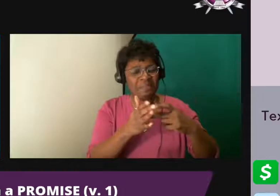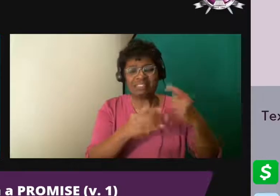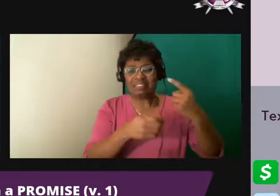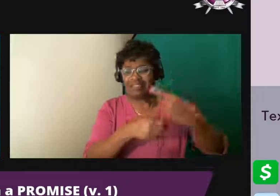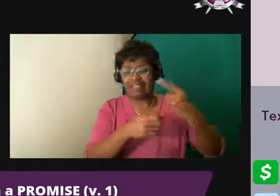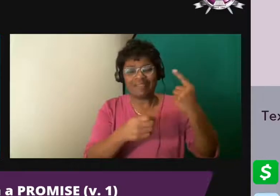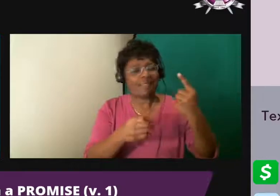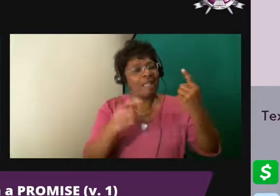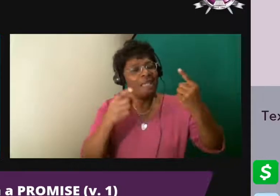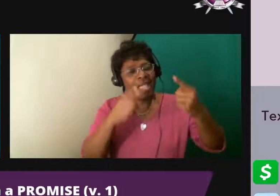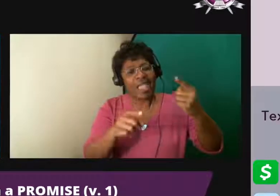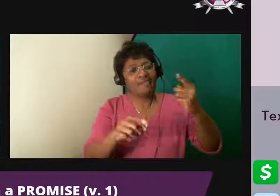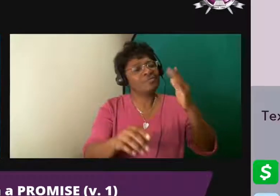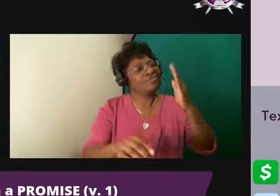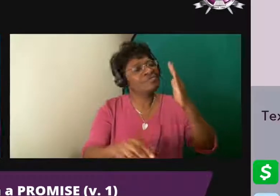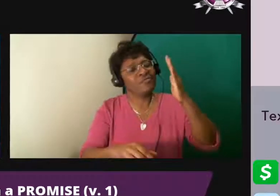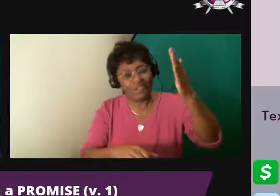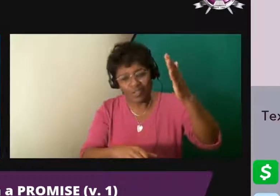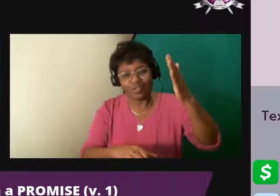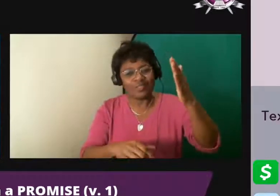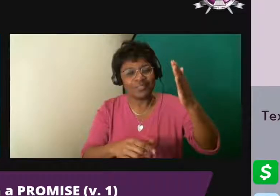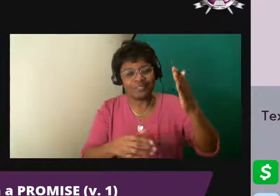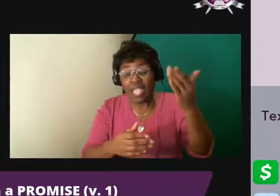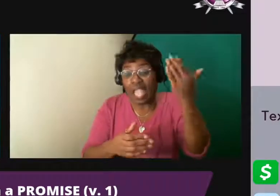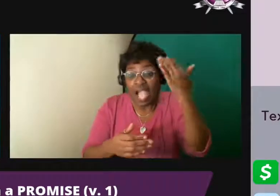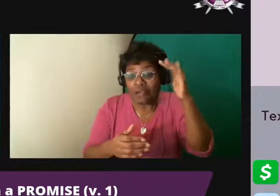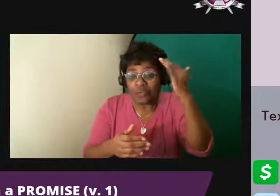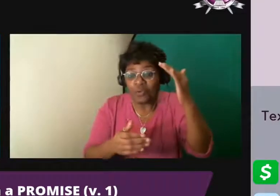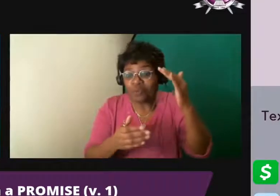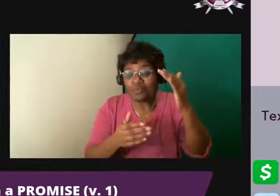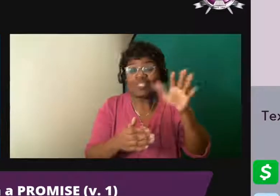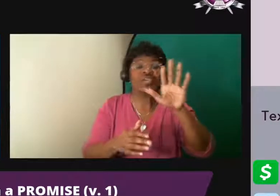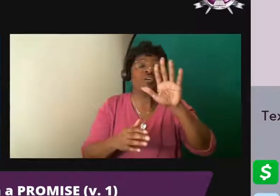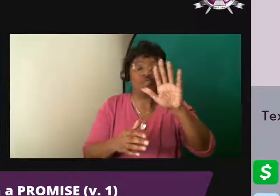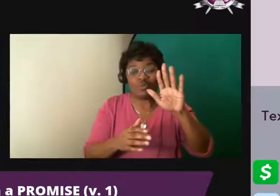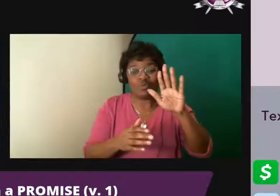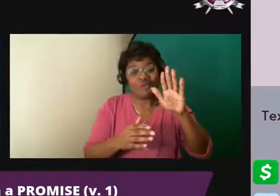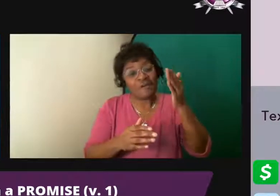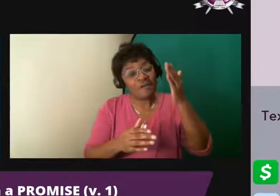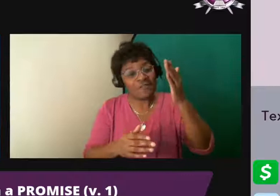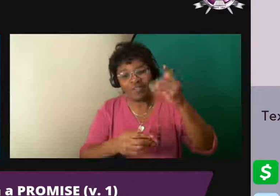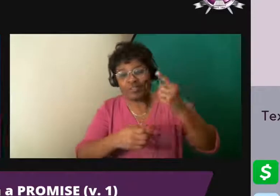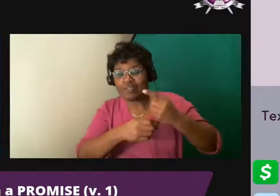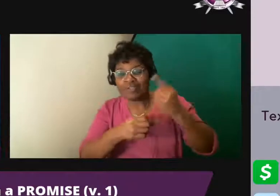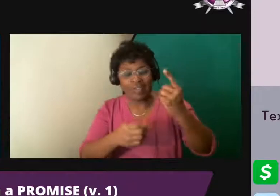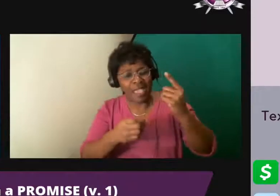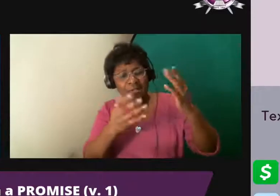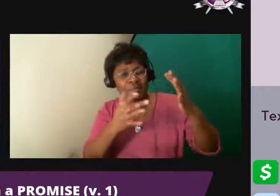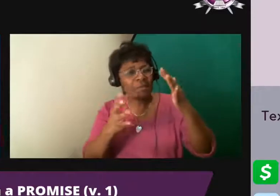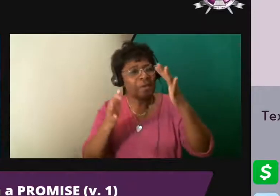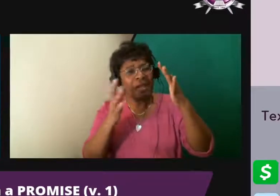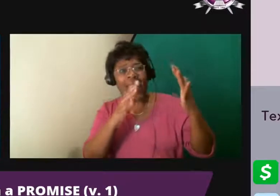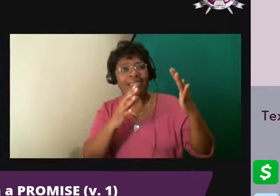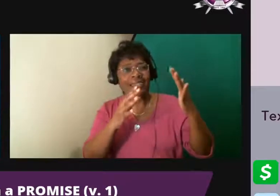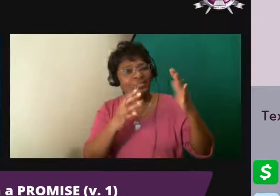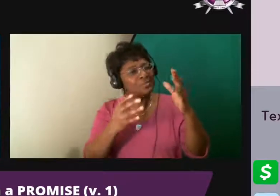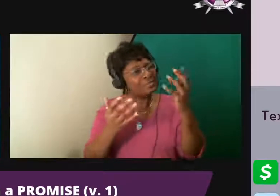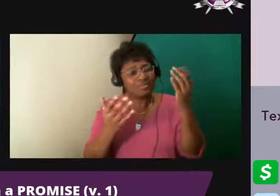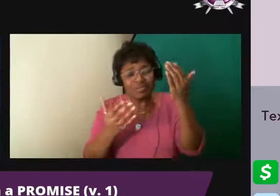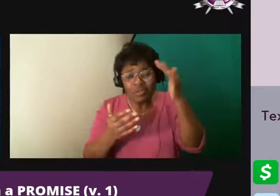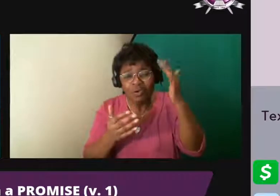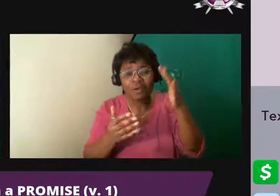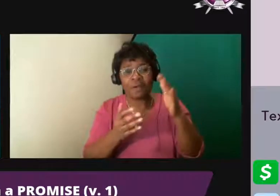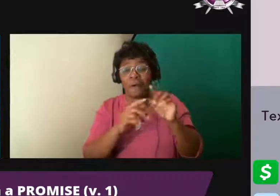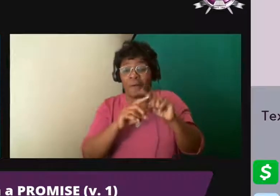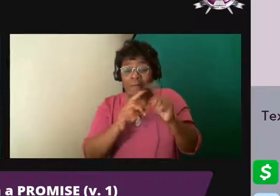is coming. I don't know what your in that day praise is. I don't know what your in that day praise is, but I just want